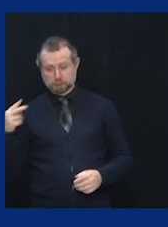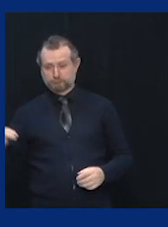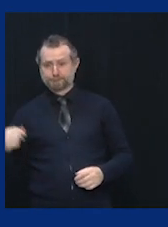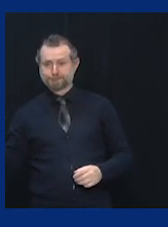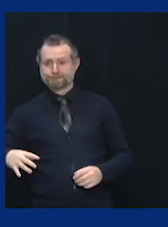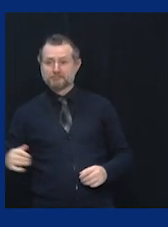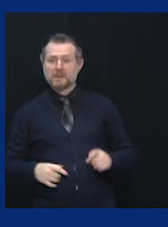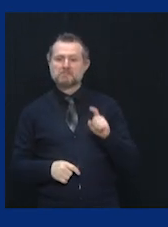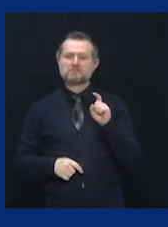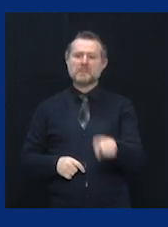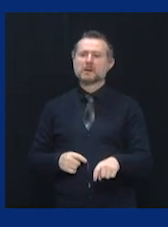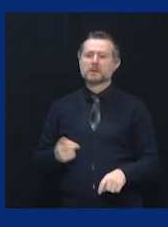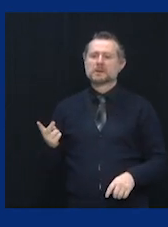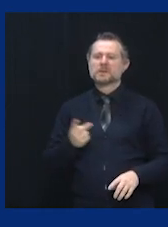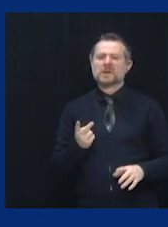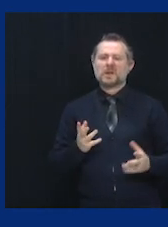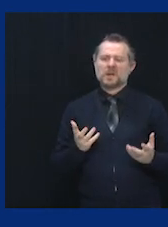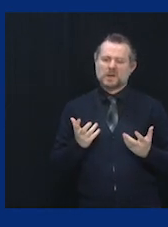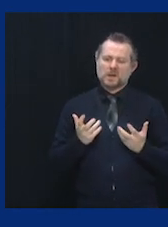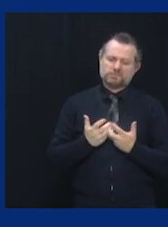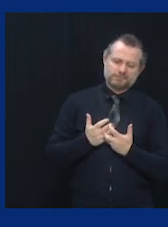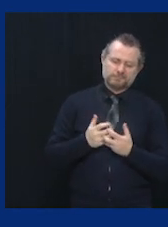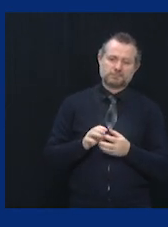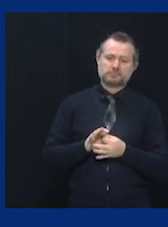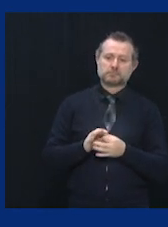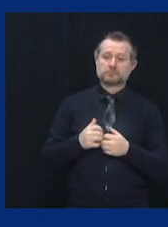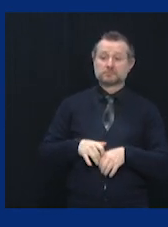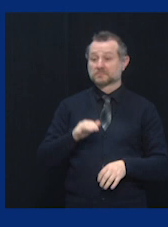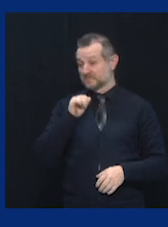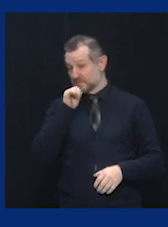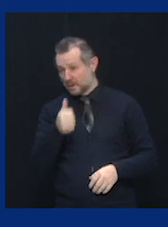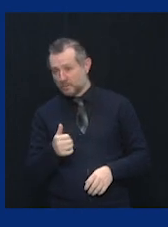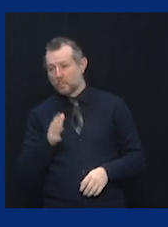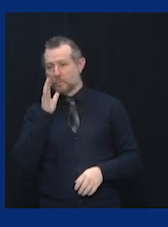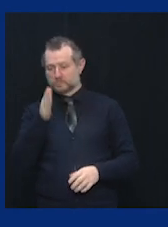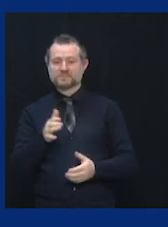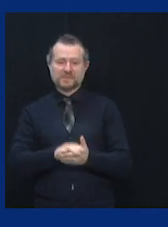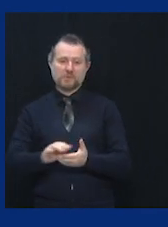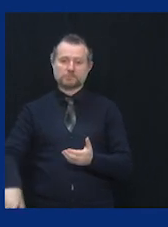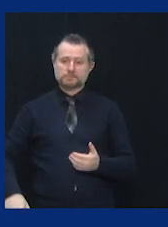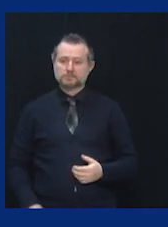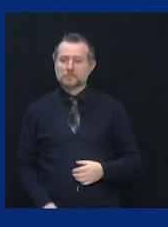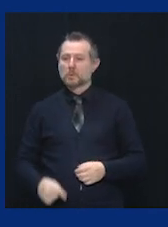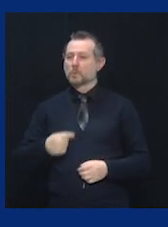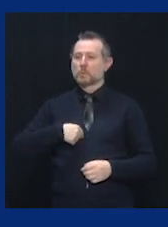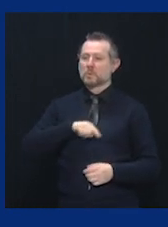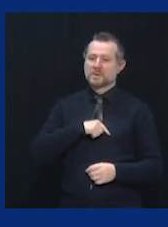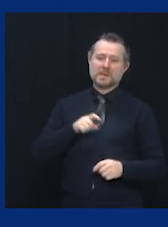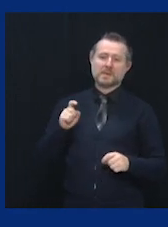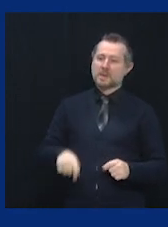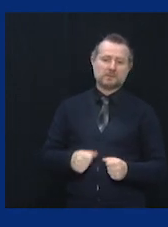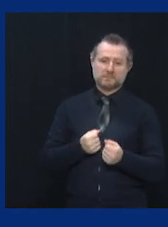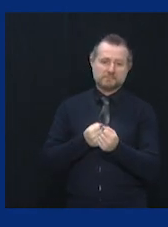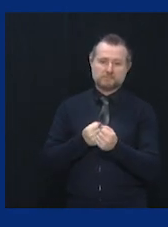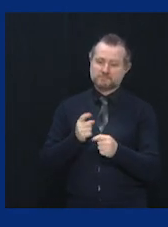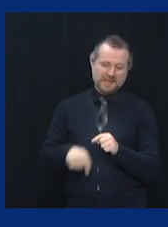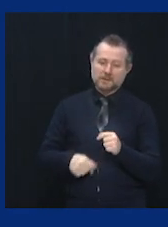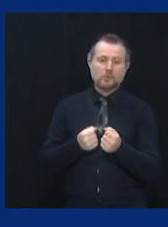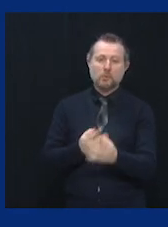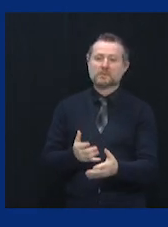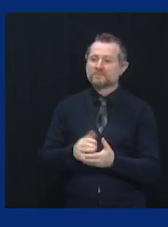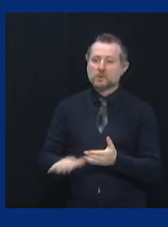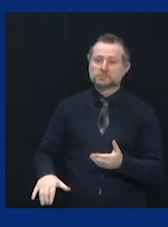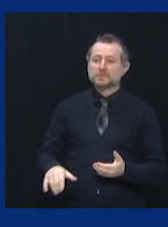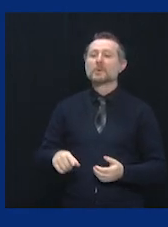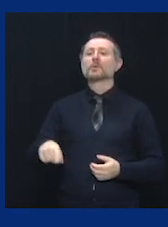get a divorce because we need public safety. So we have to reconcile these feelings and these tensions. And